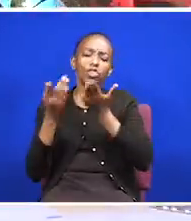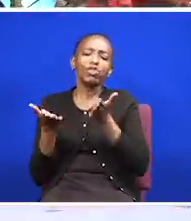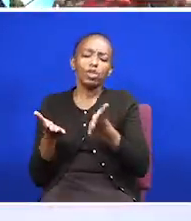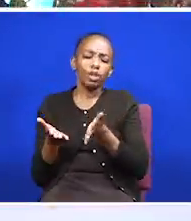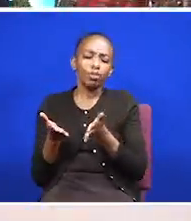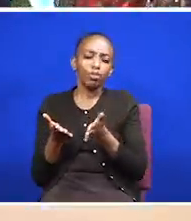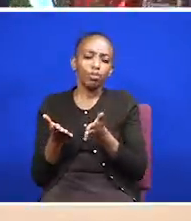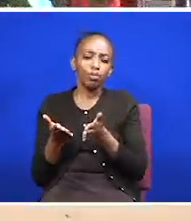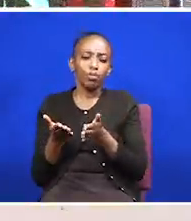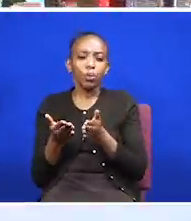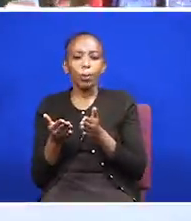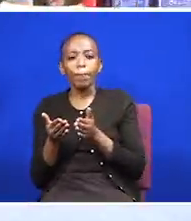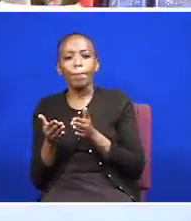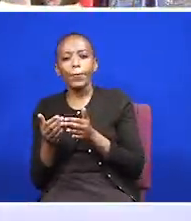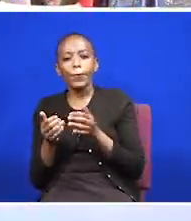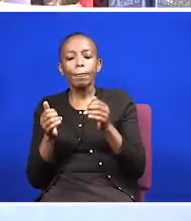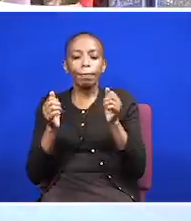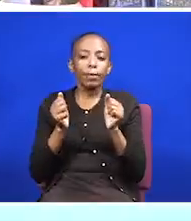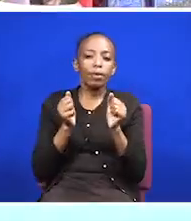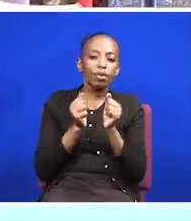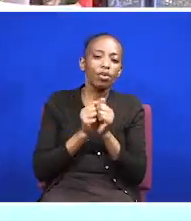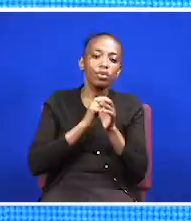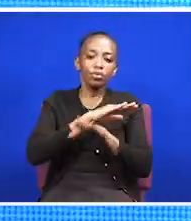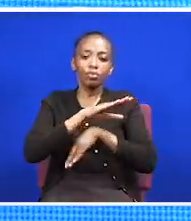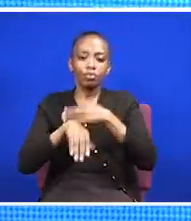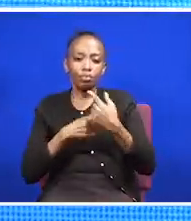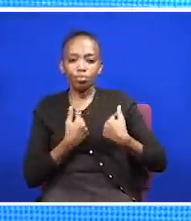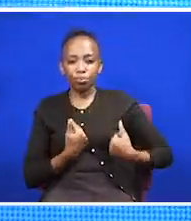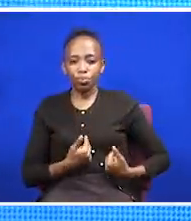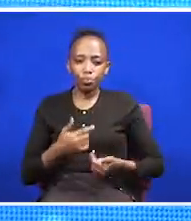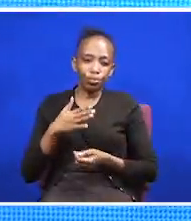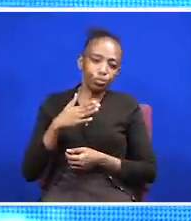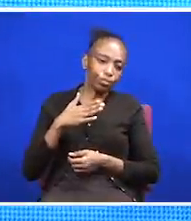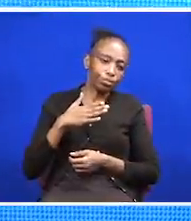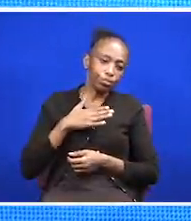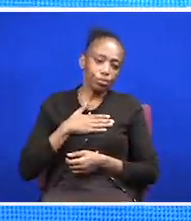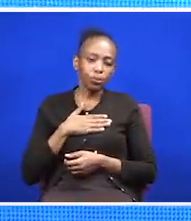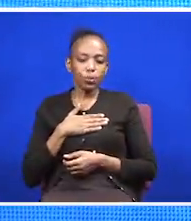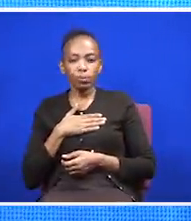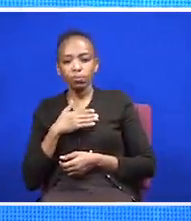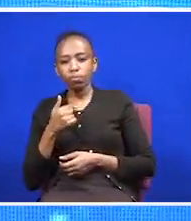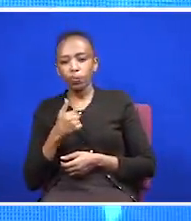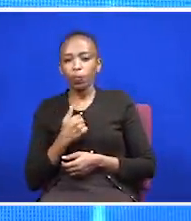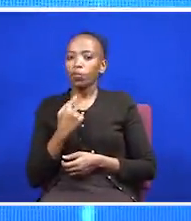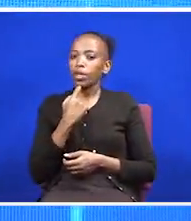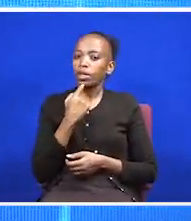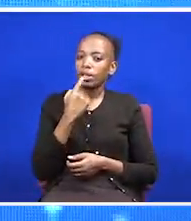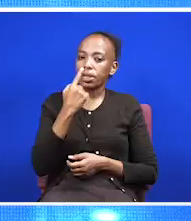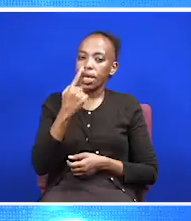ya leo. Kwa moyo wangu wote. Kwa moyo wangu wote